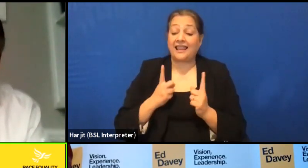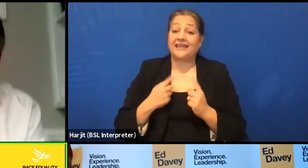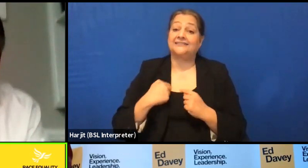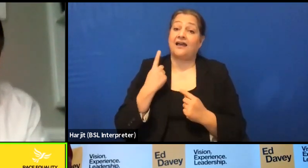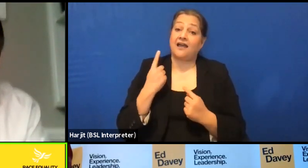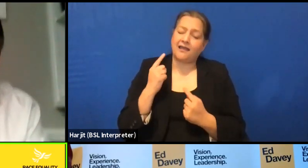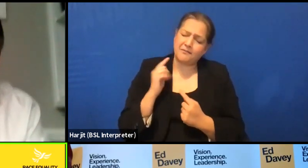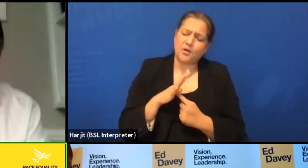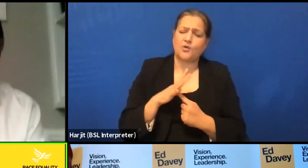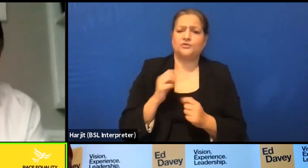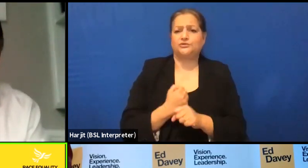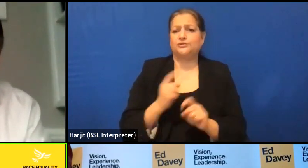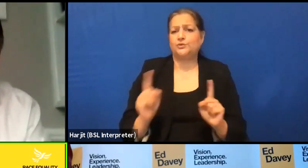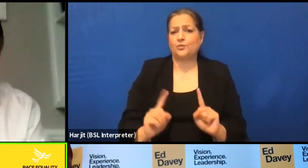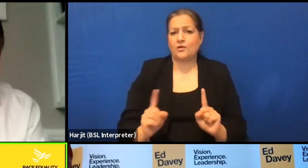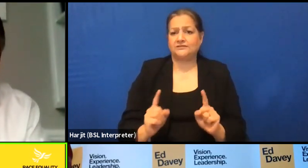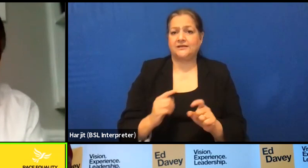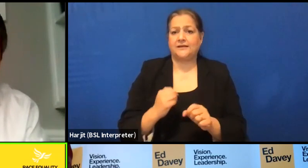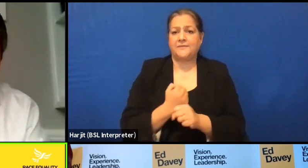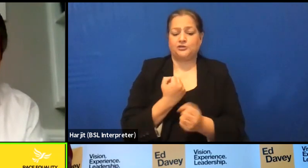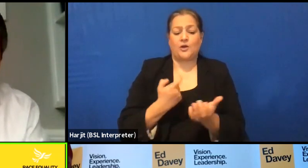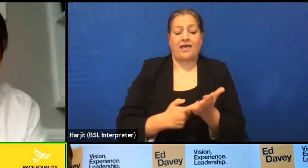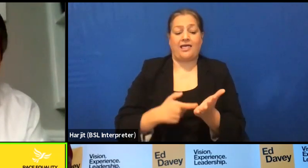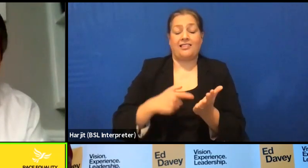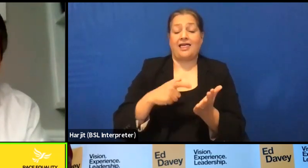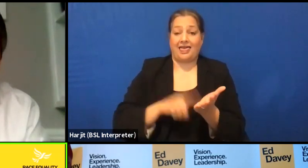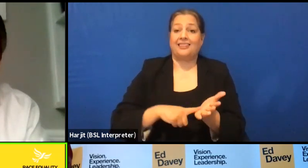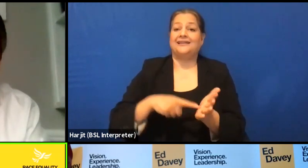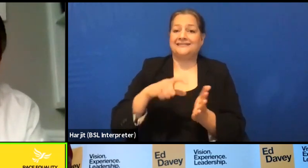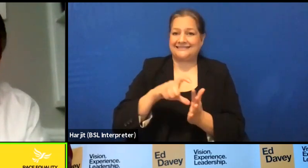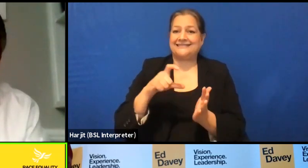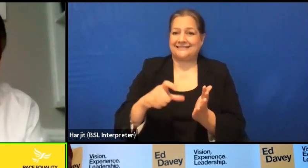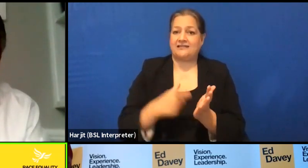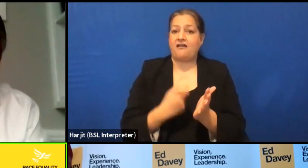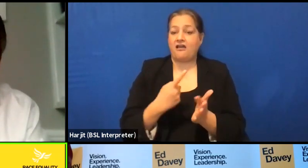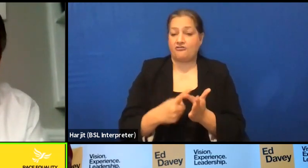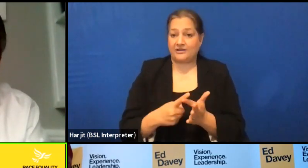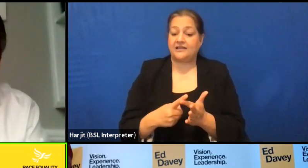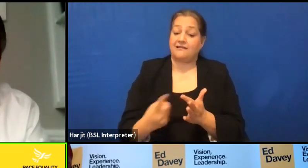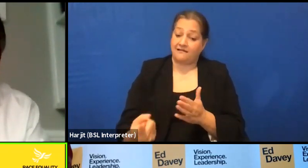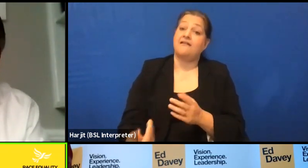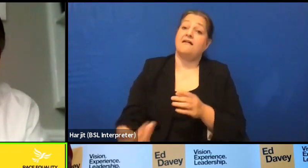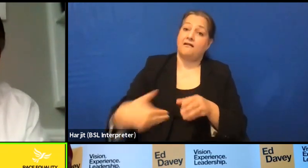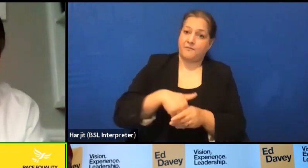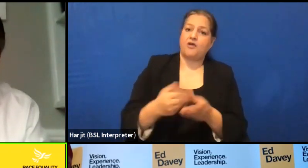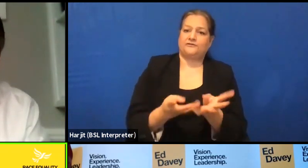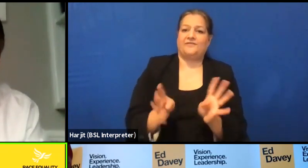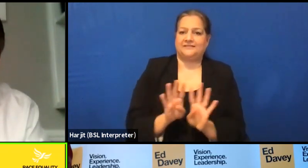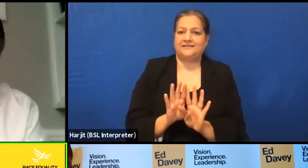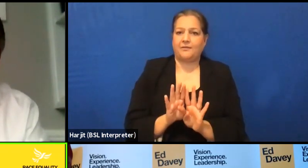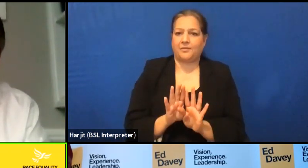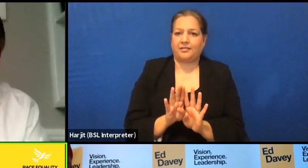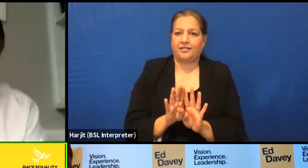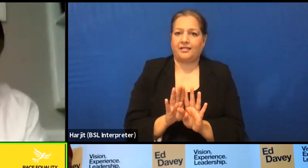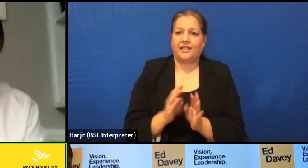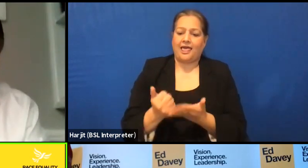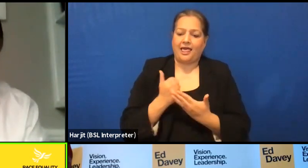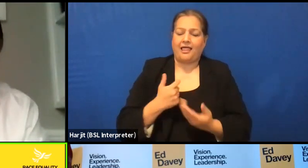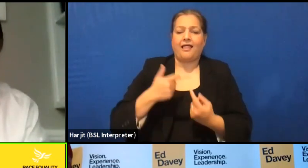is to make sure that LDCRE are right there at the table as we consider how are we going to actively do